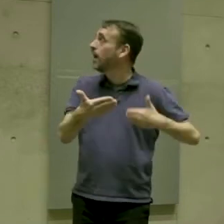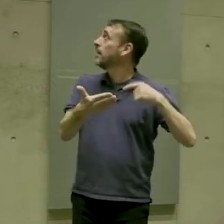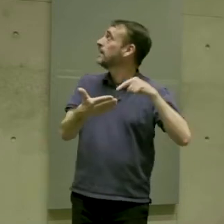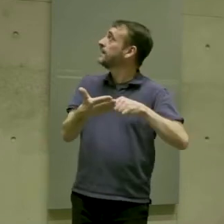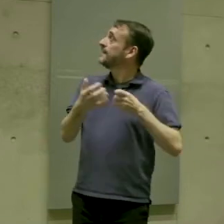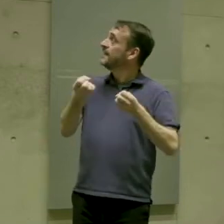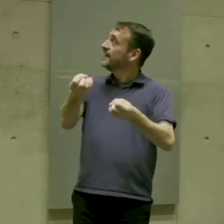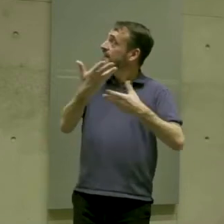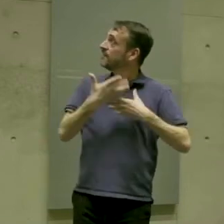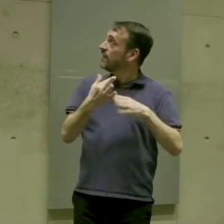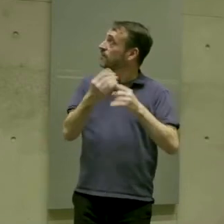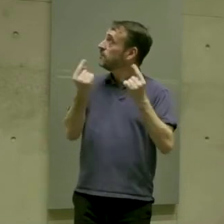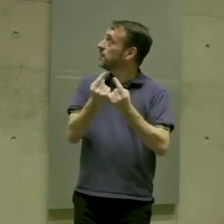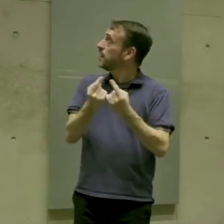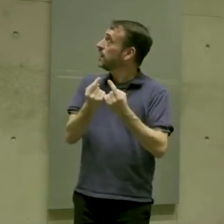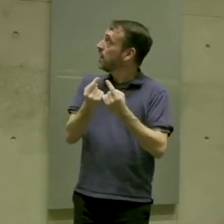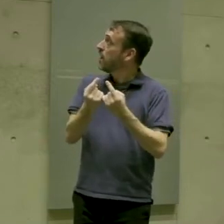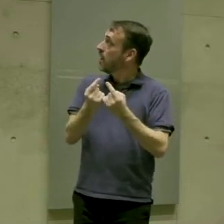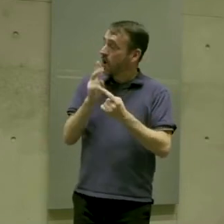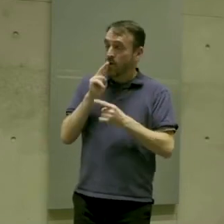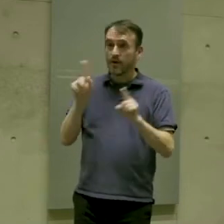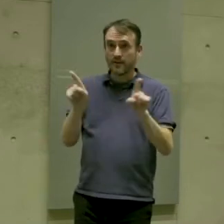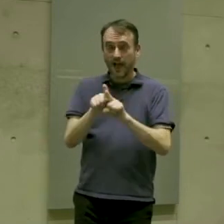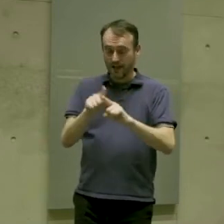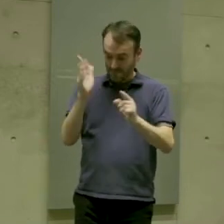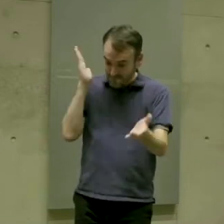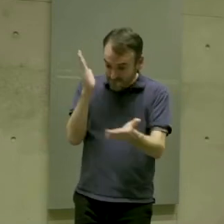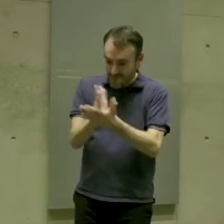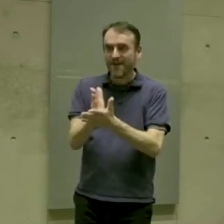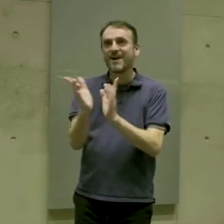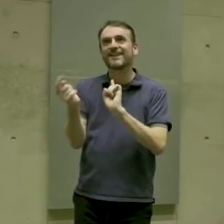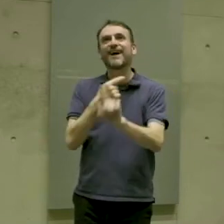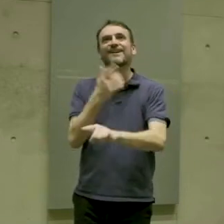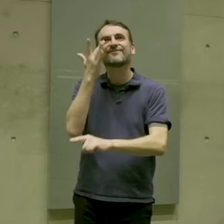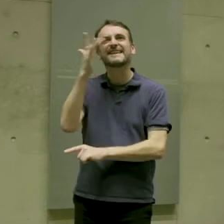something that almost looks like a real piece of interactive fiction.